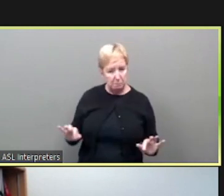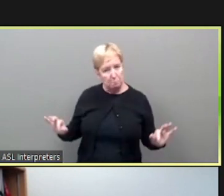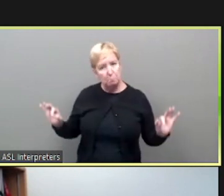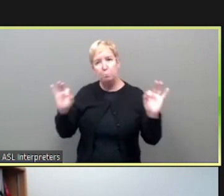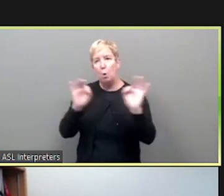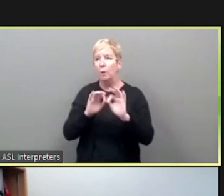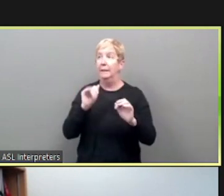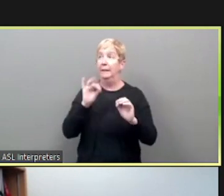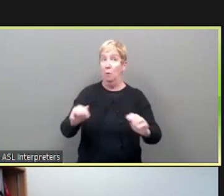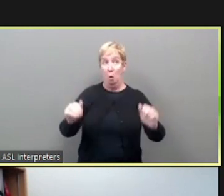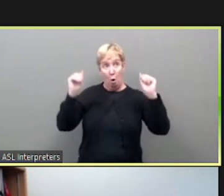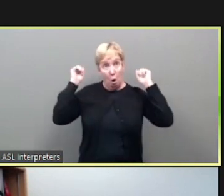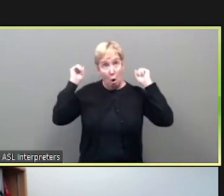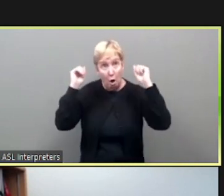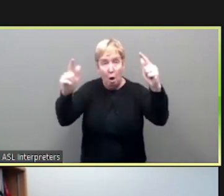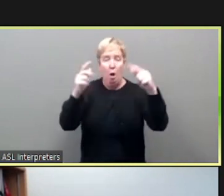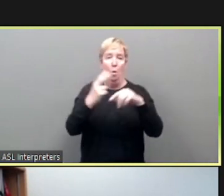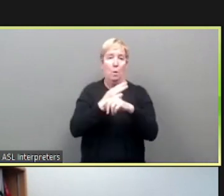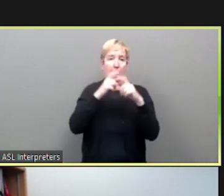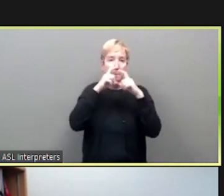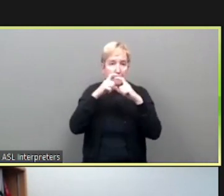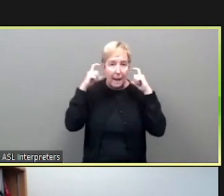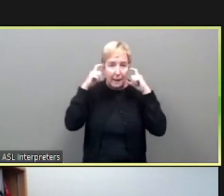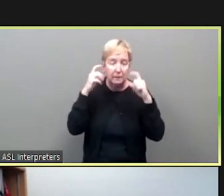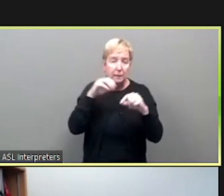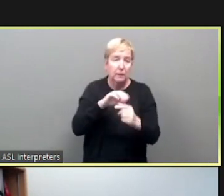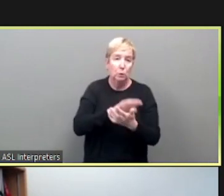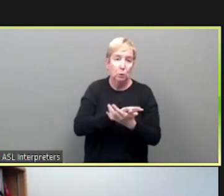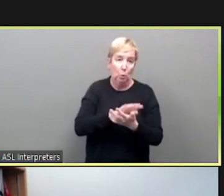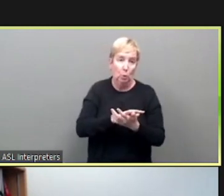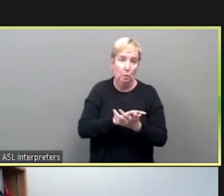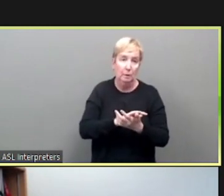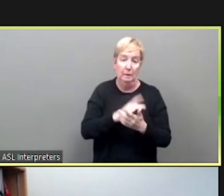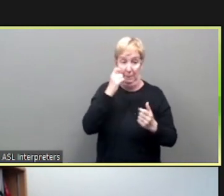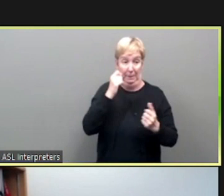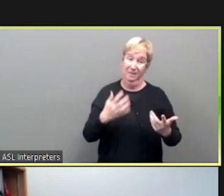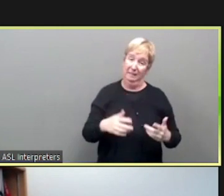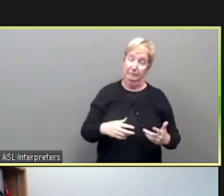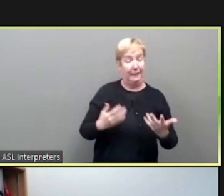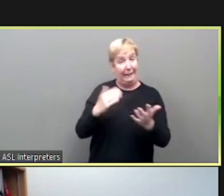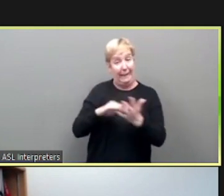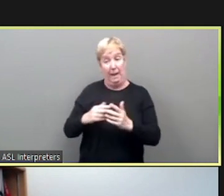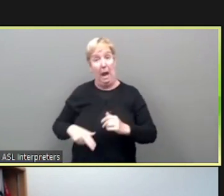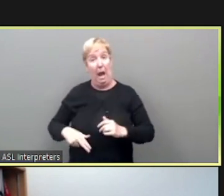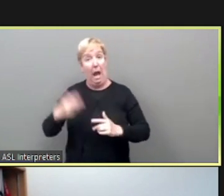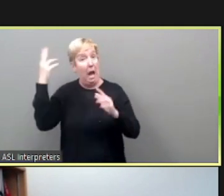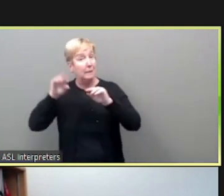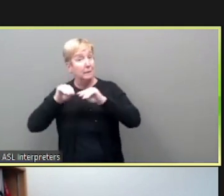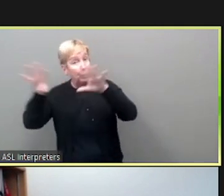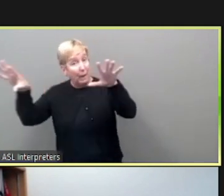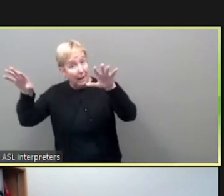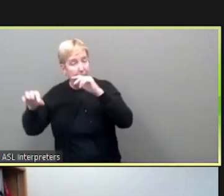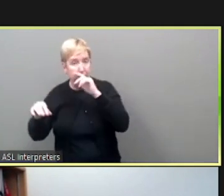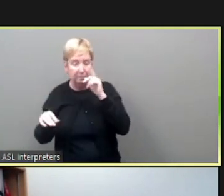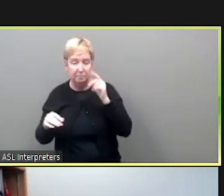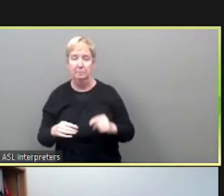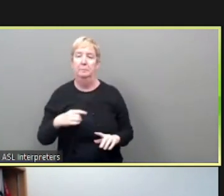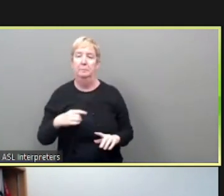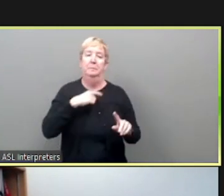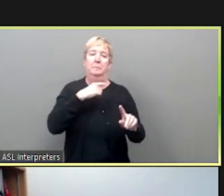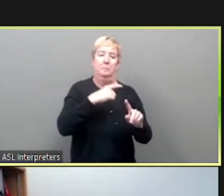schools, particularly now with our high levels of community transmission, coupled with a